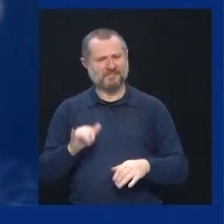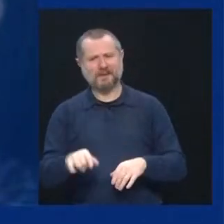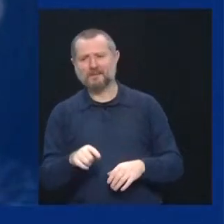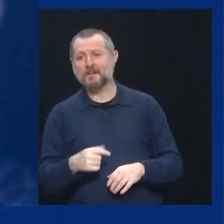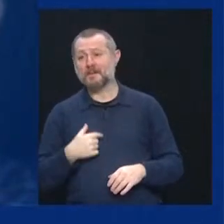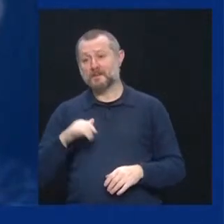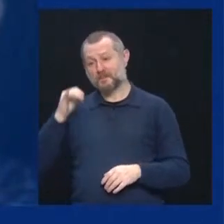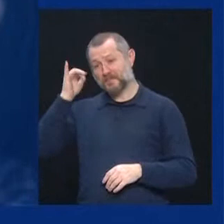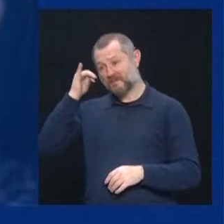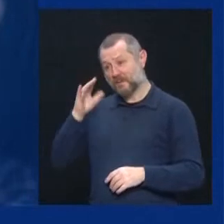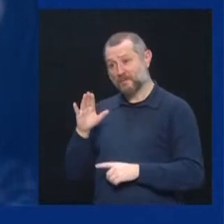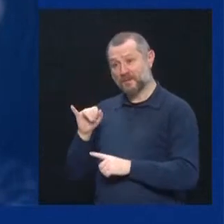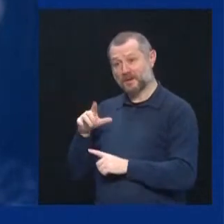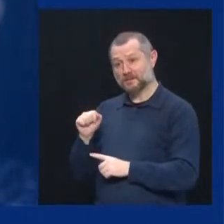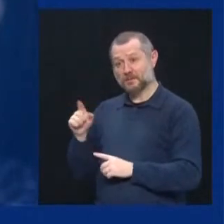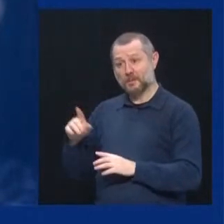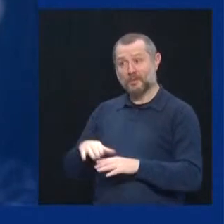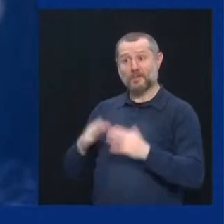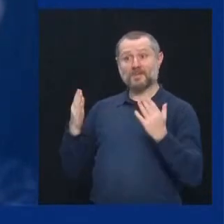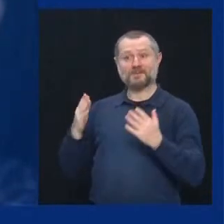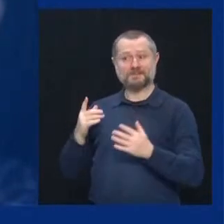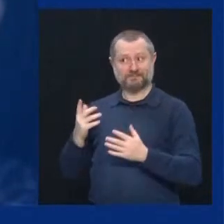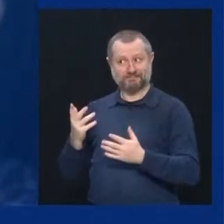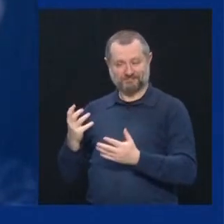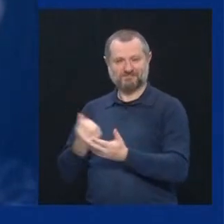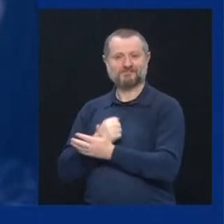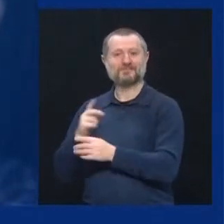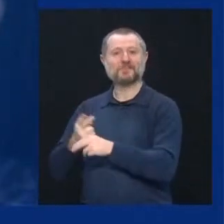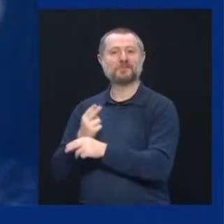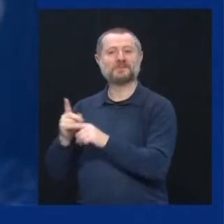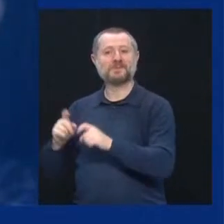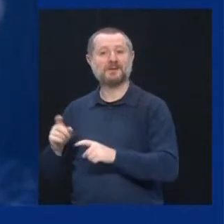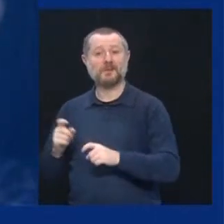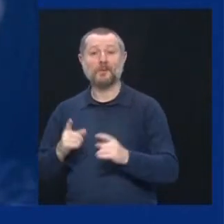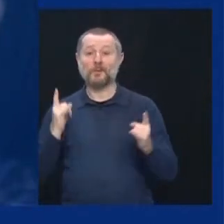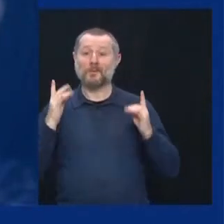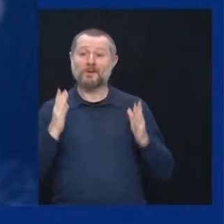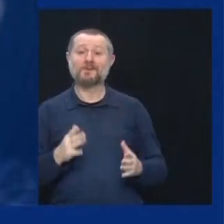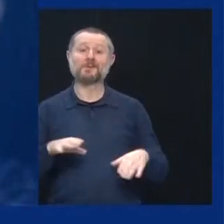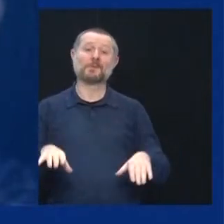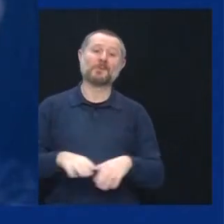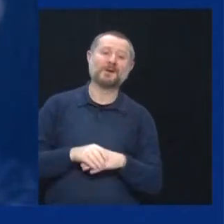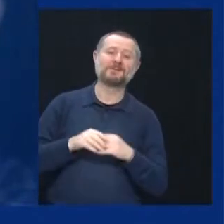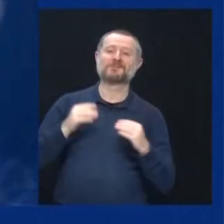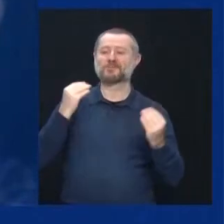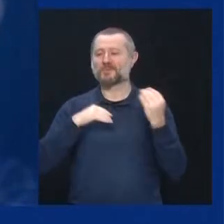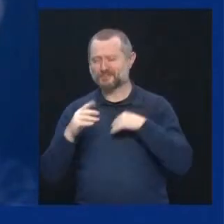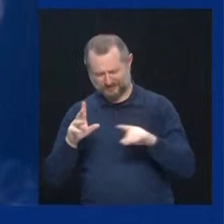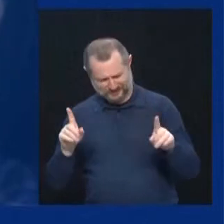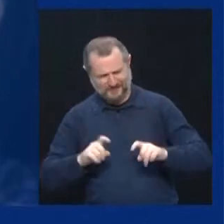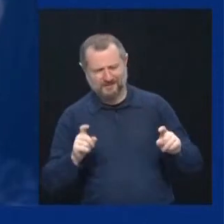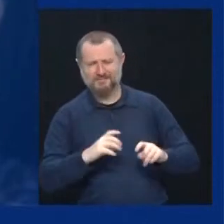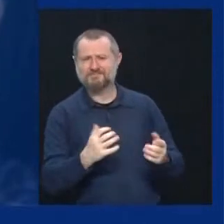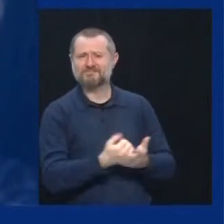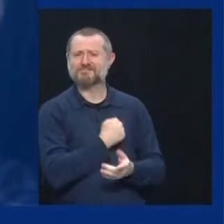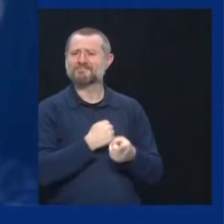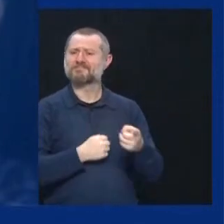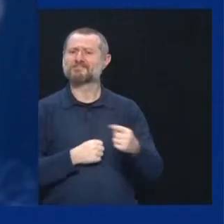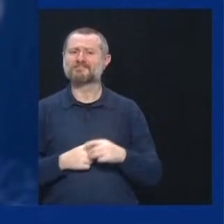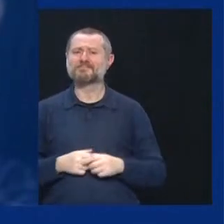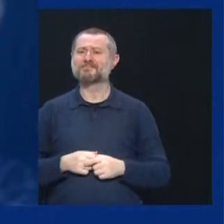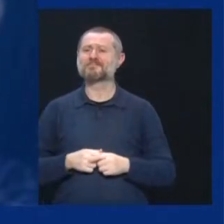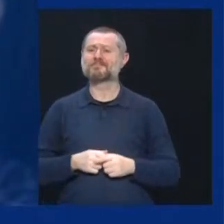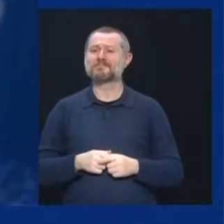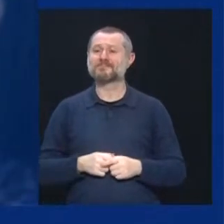Stadium with testing. Open up catering halls, weddings with testing. If a person